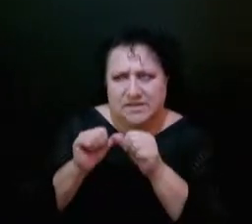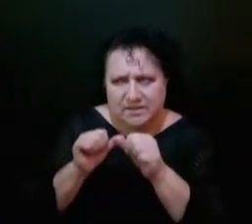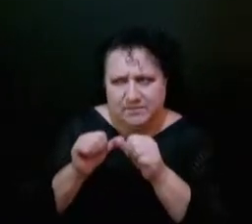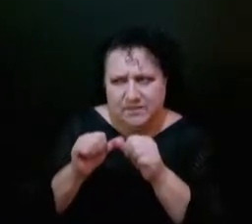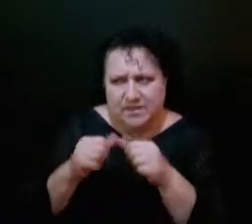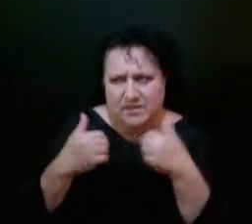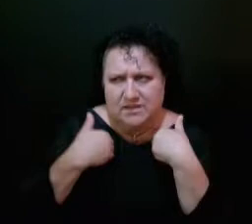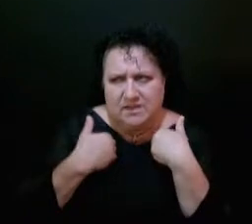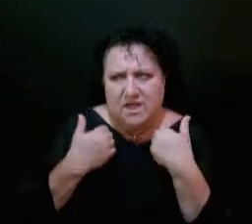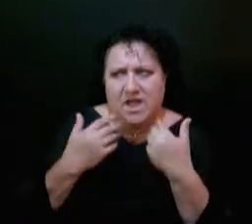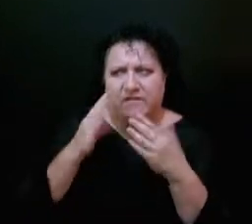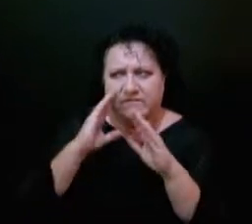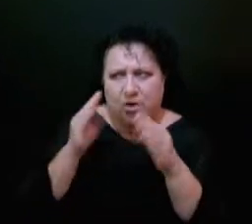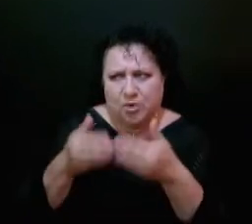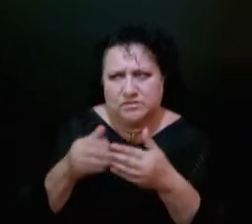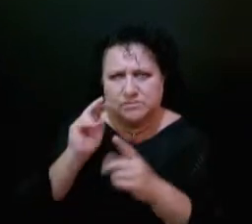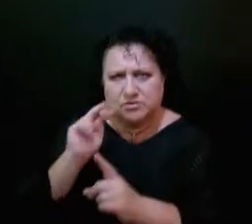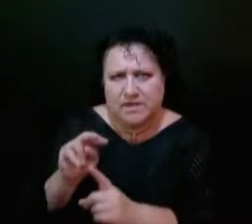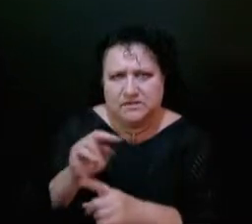perspective.